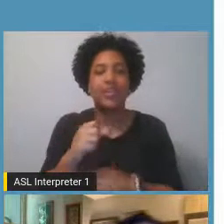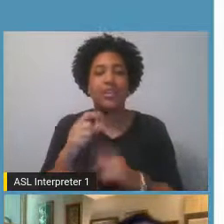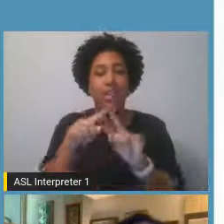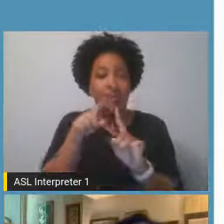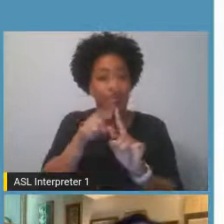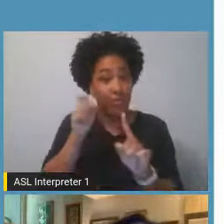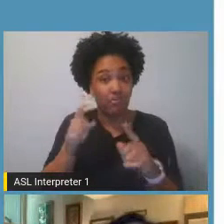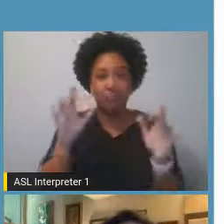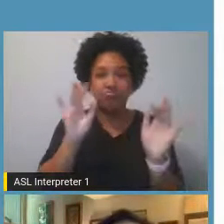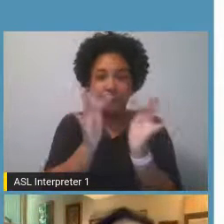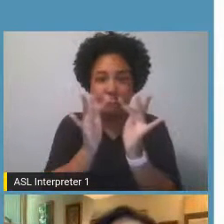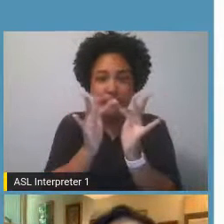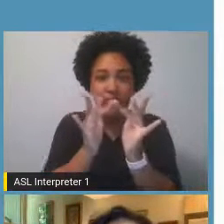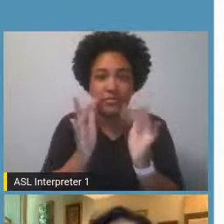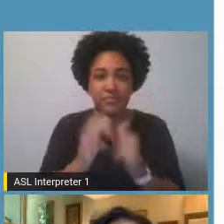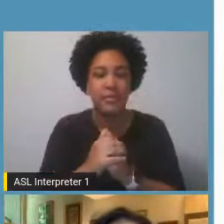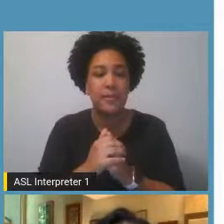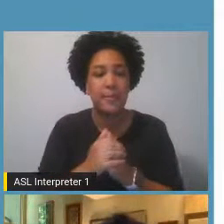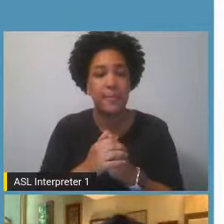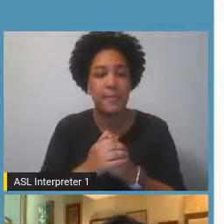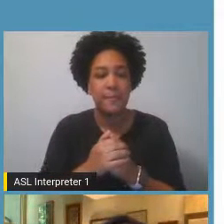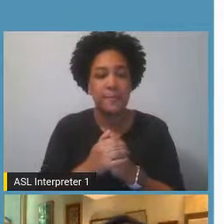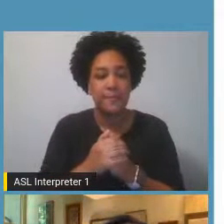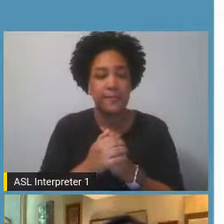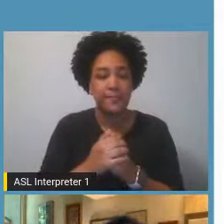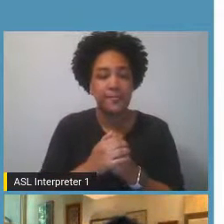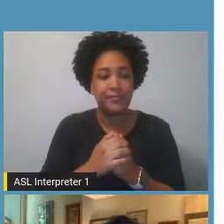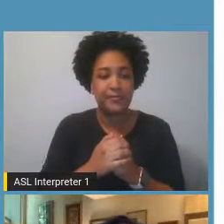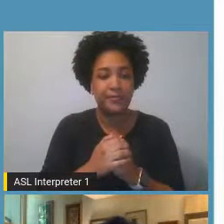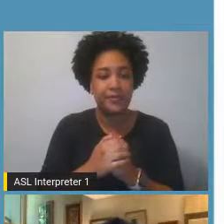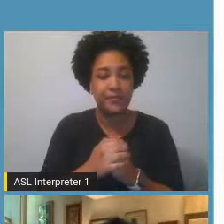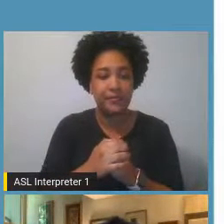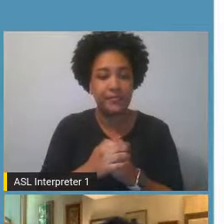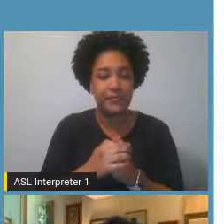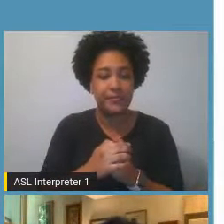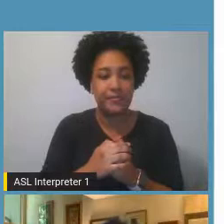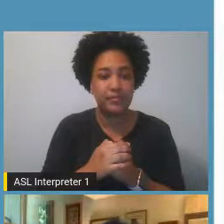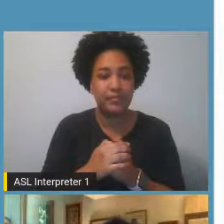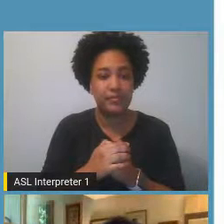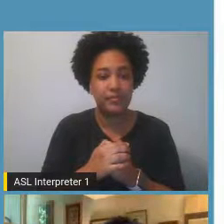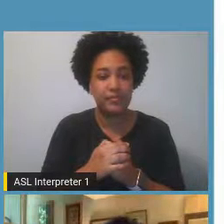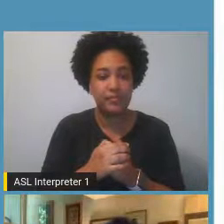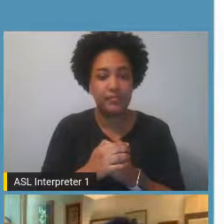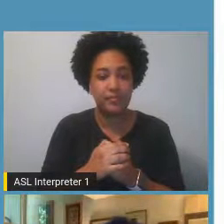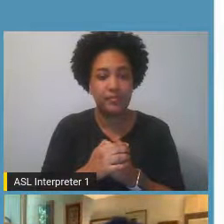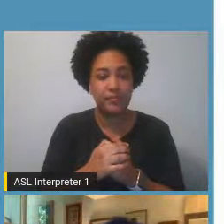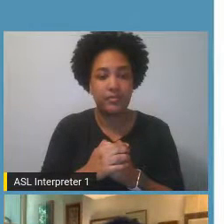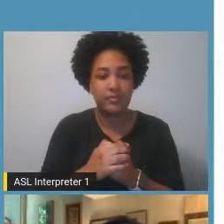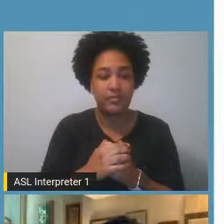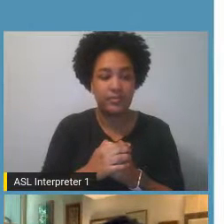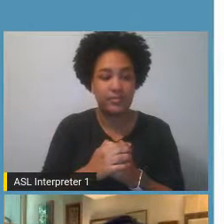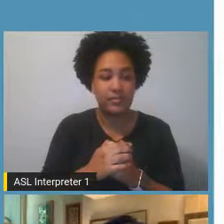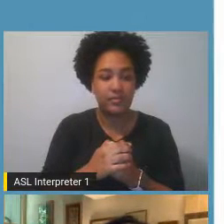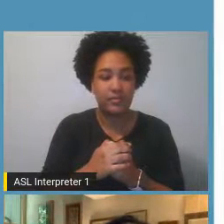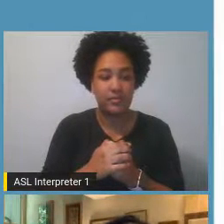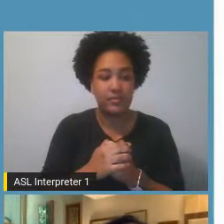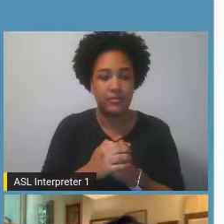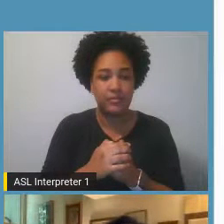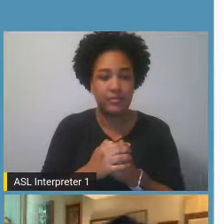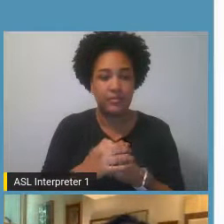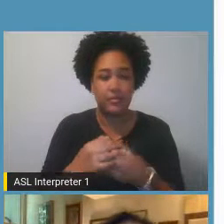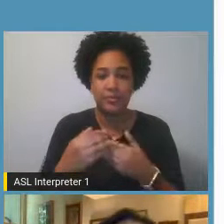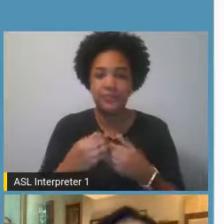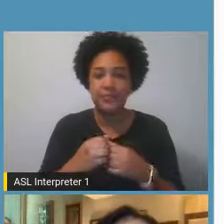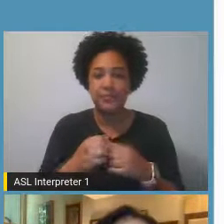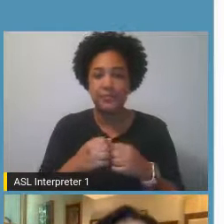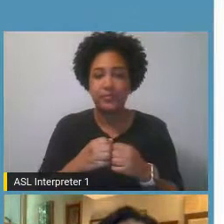of, you know, from 80 different cultures and countries that you can explore: textiles, artifacts, music,